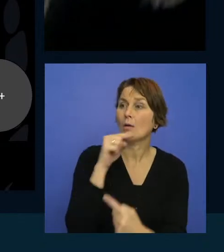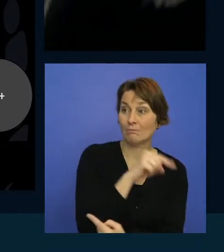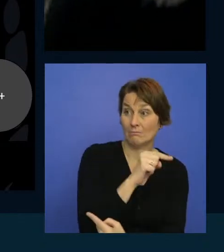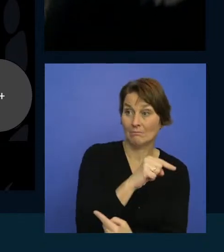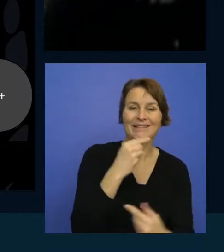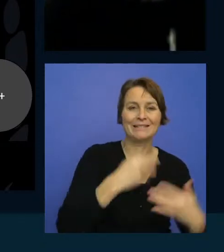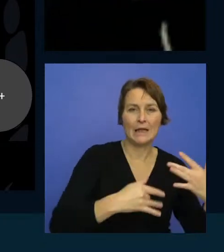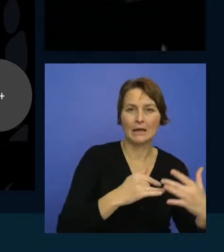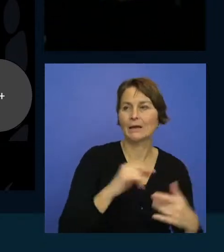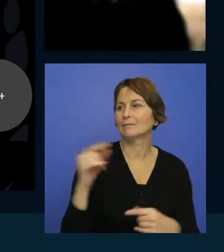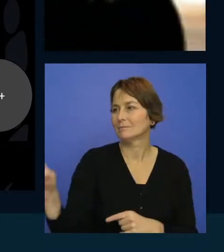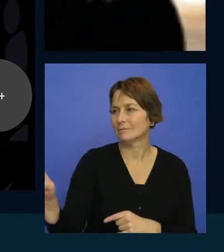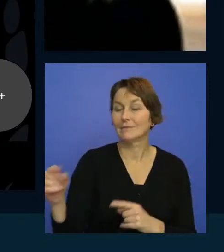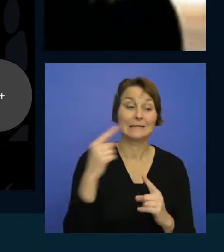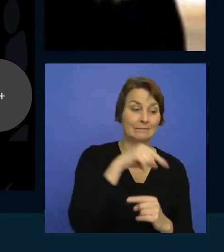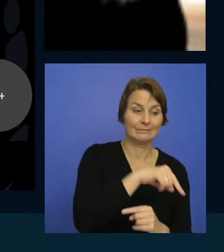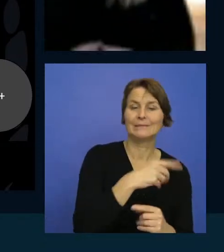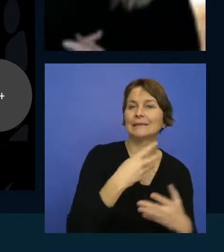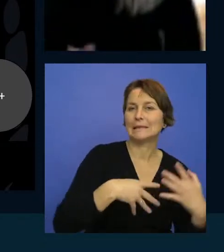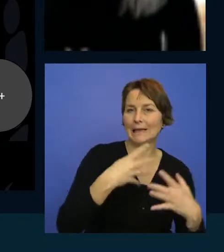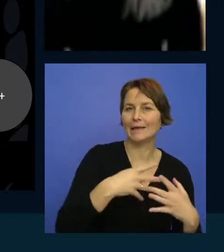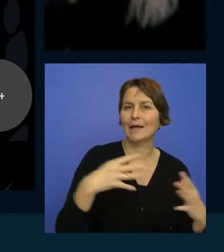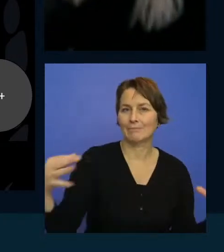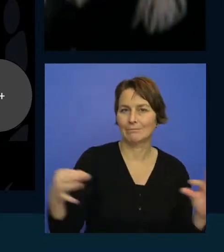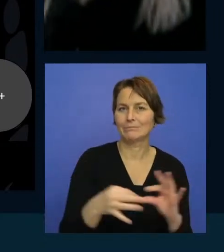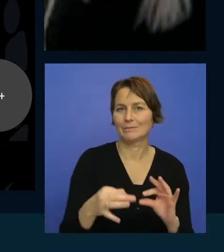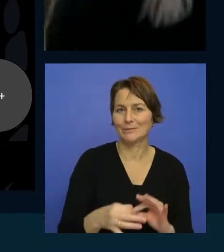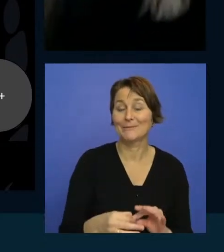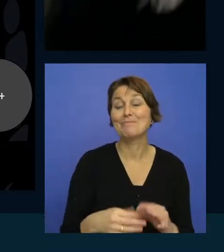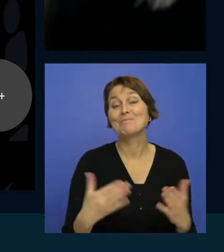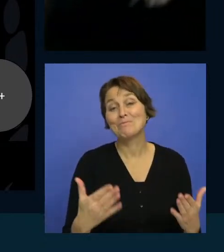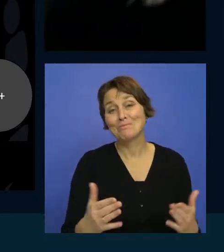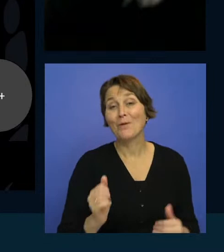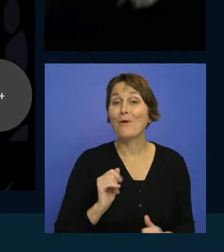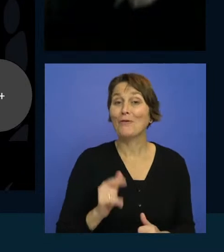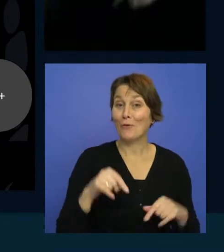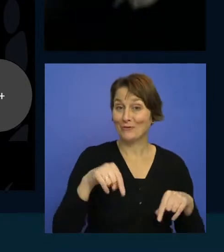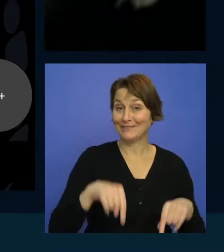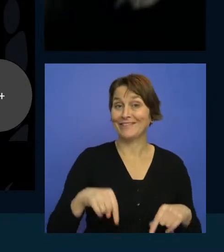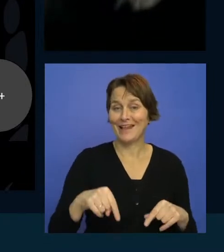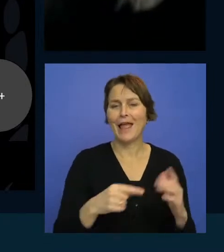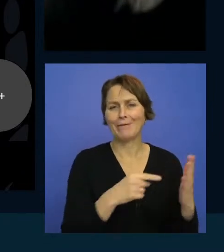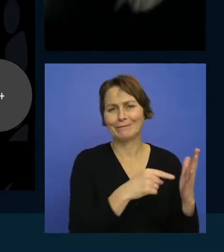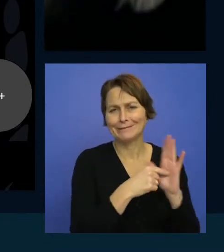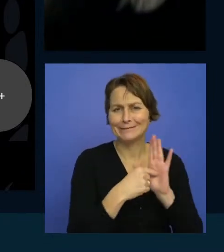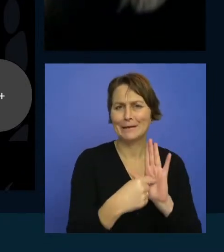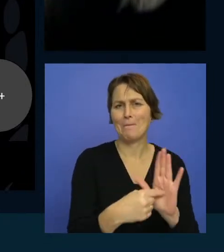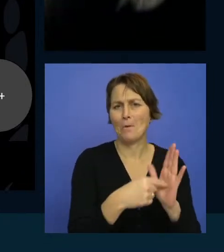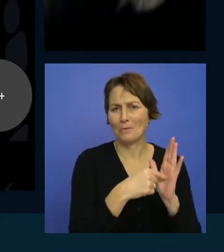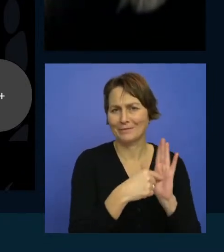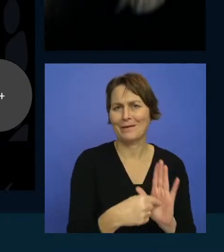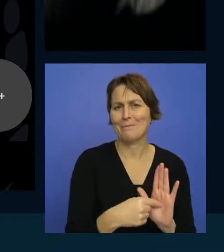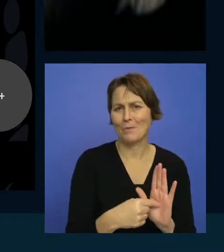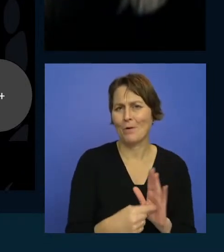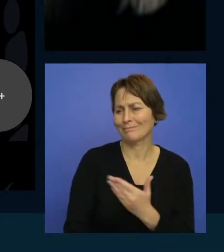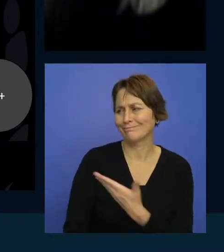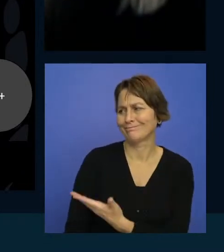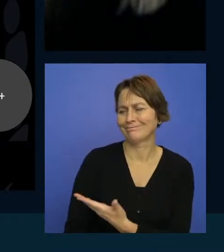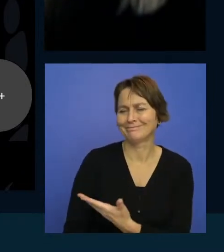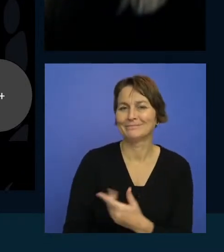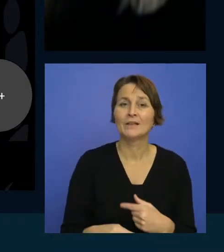And of course, I have a couple of demos to you today because this is something that I don't want to talk